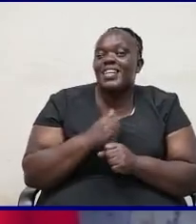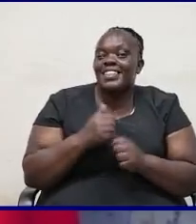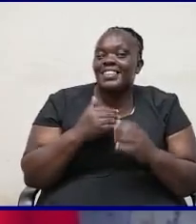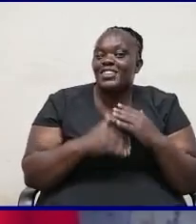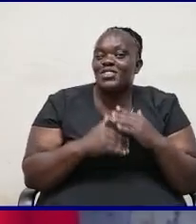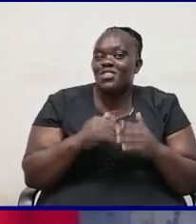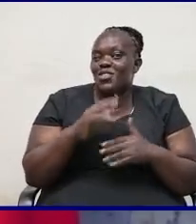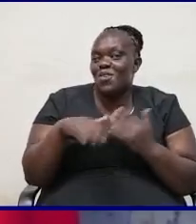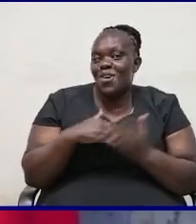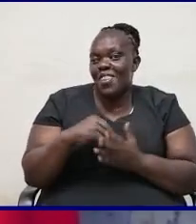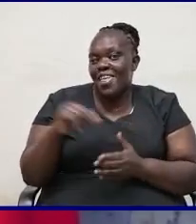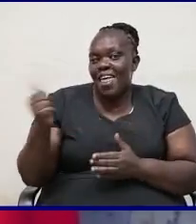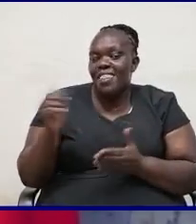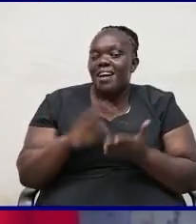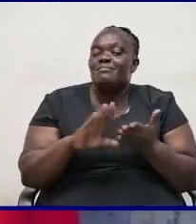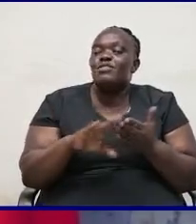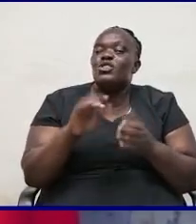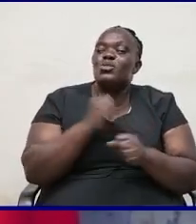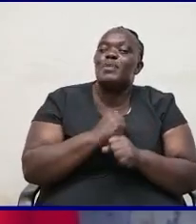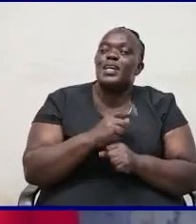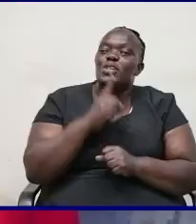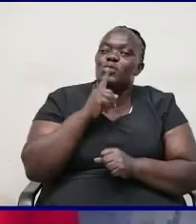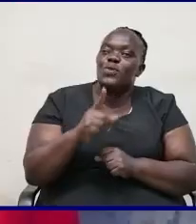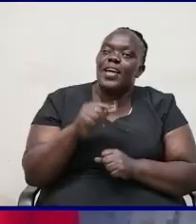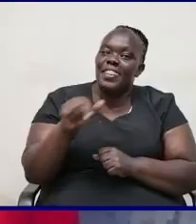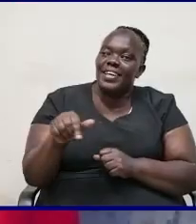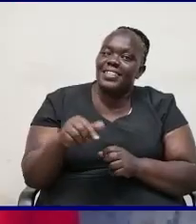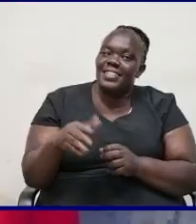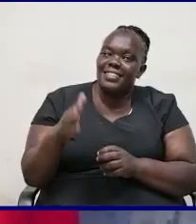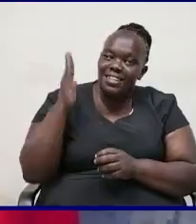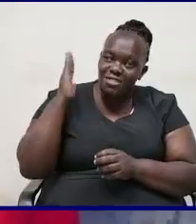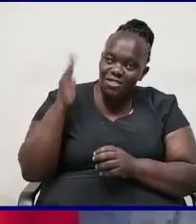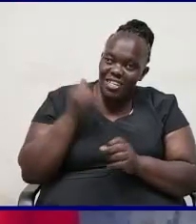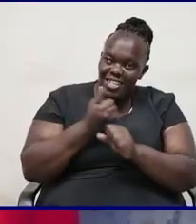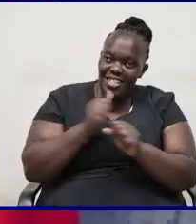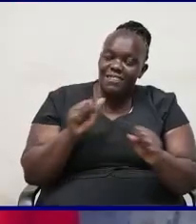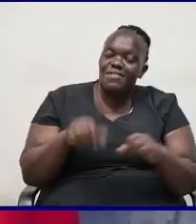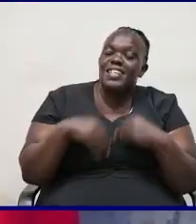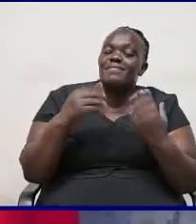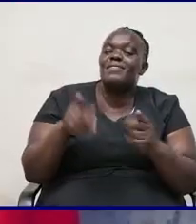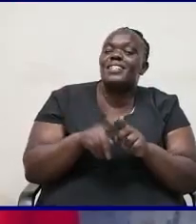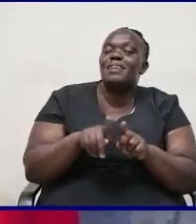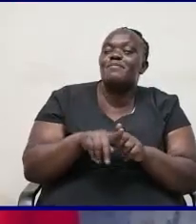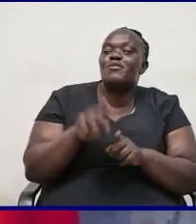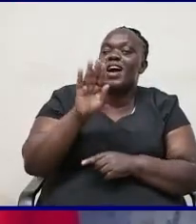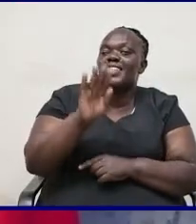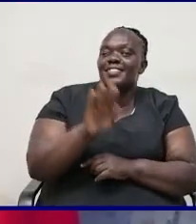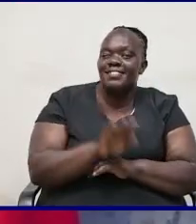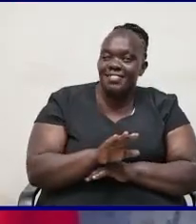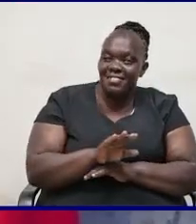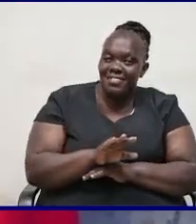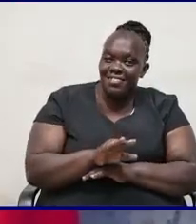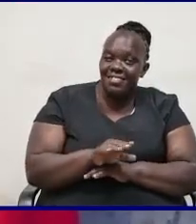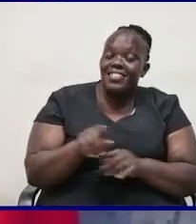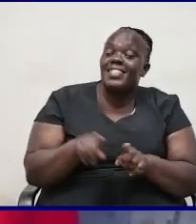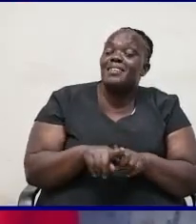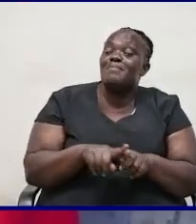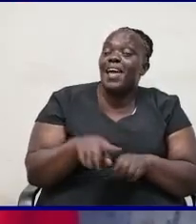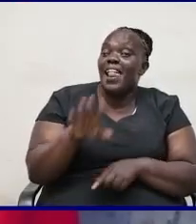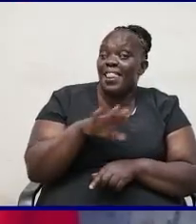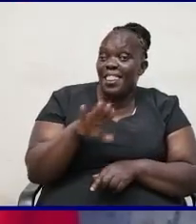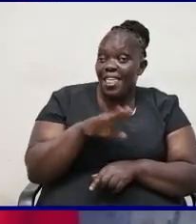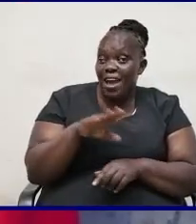very closely with all the other agencies to ensure that security and safety is provided. You also asked